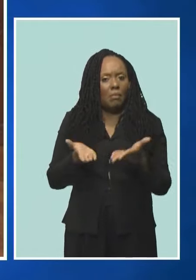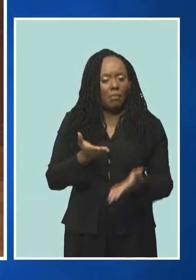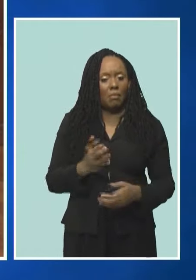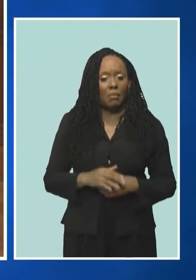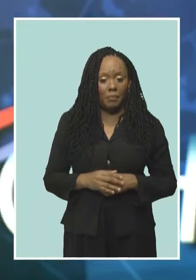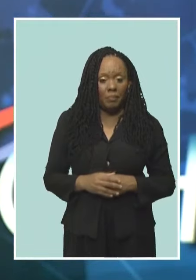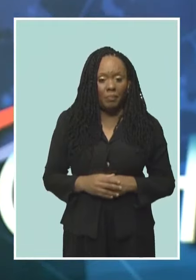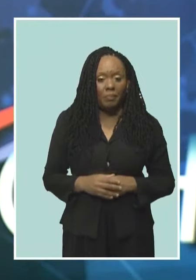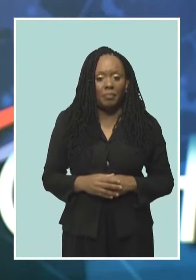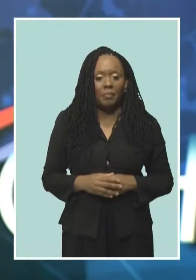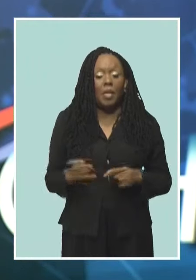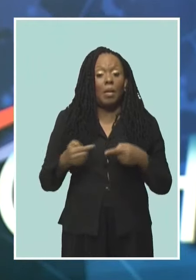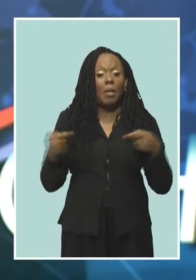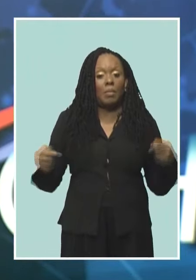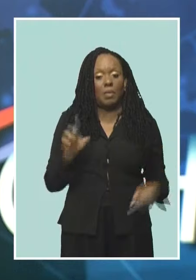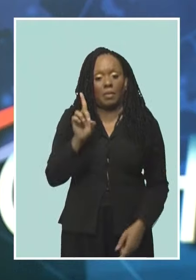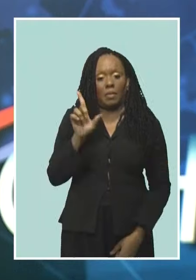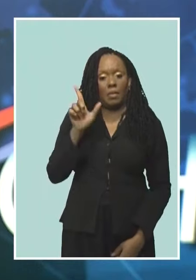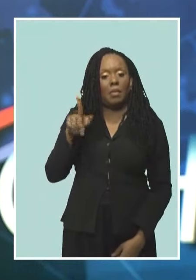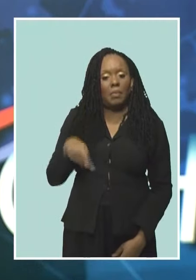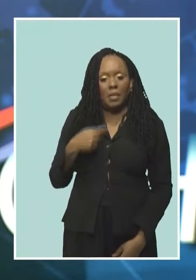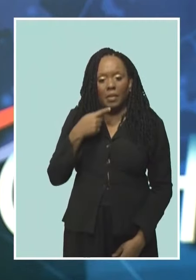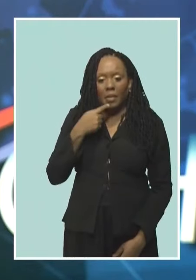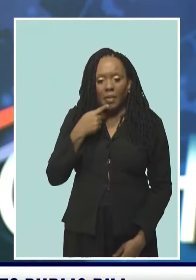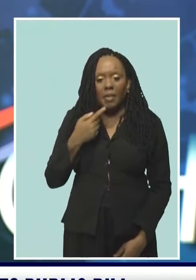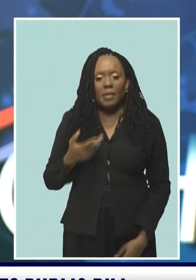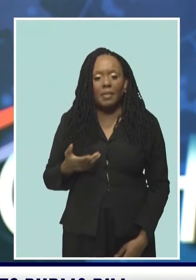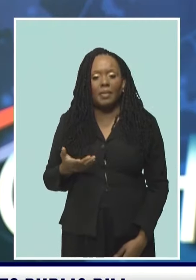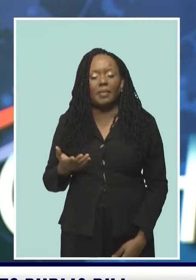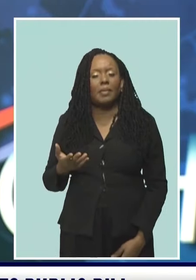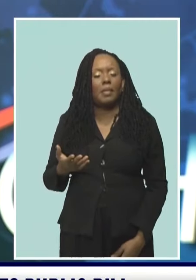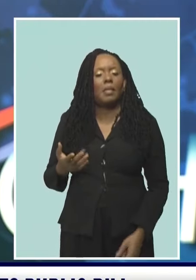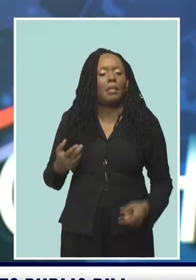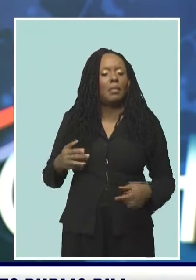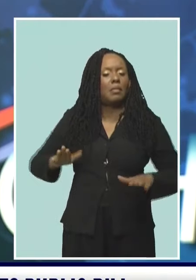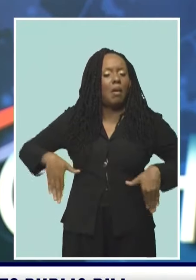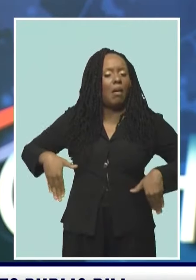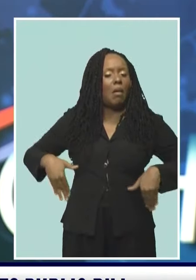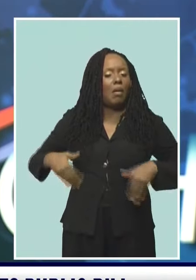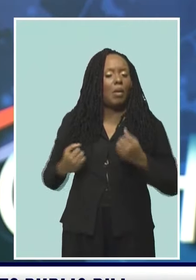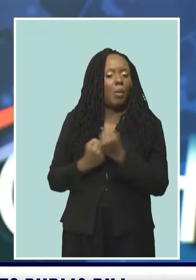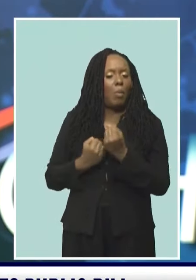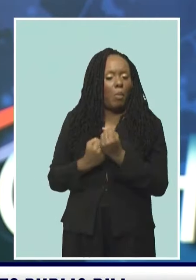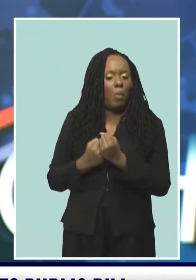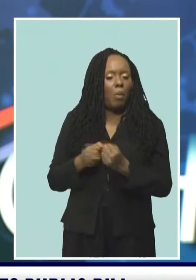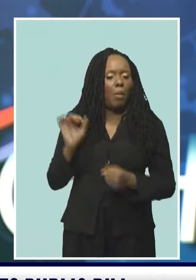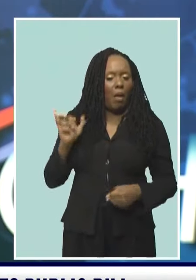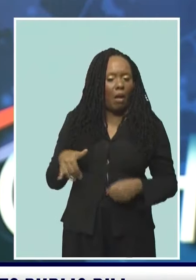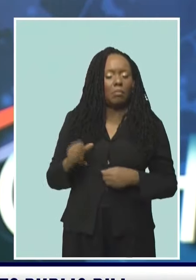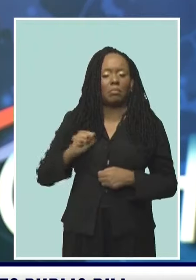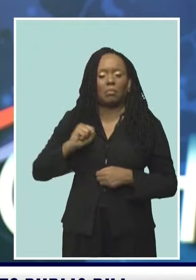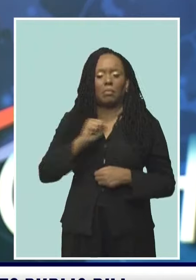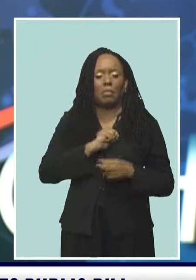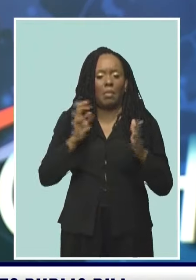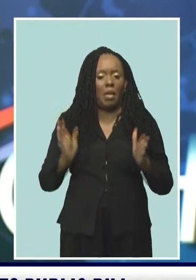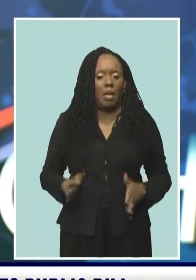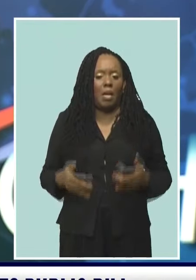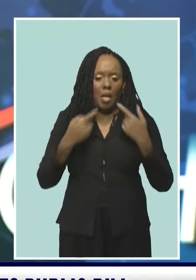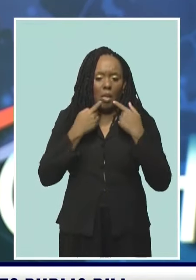public. The opposition Democratic Labour Party, meanwhile, has withheld its support for the Notaries Public Bill